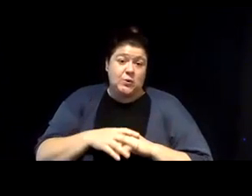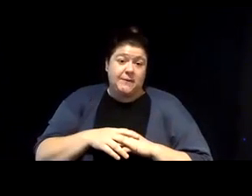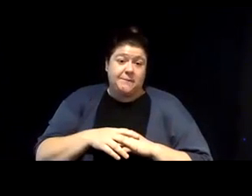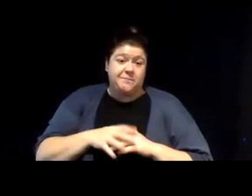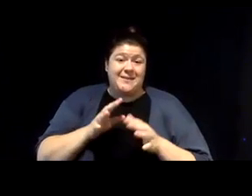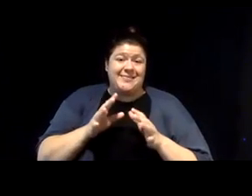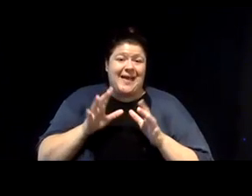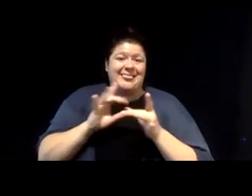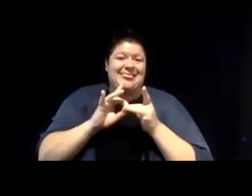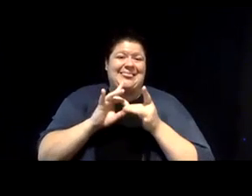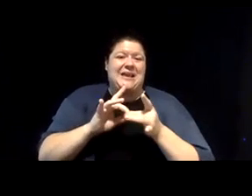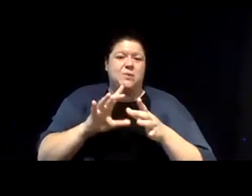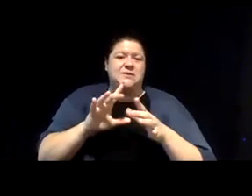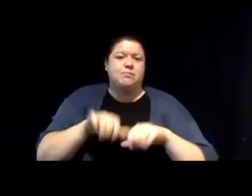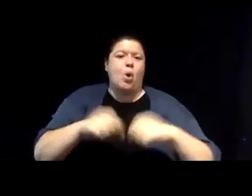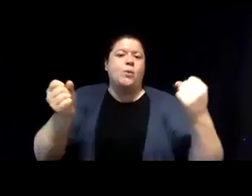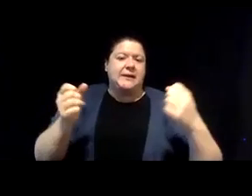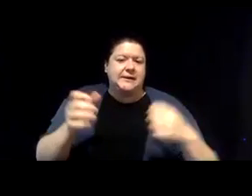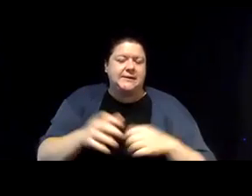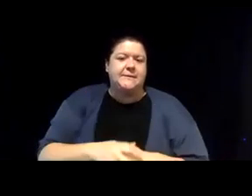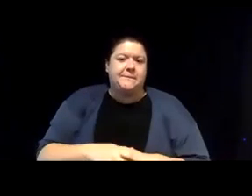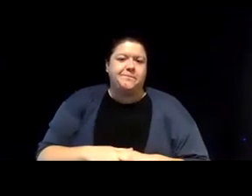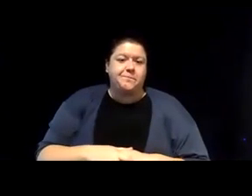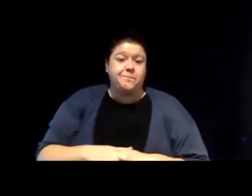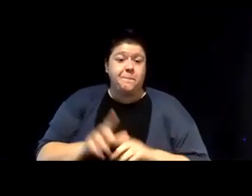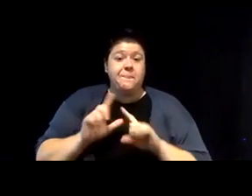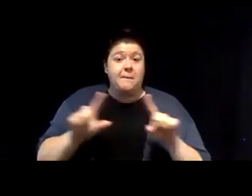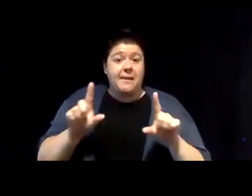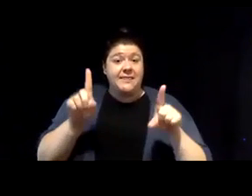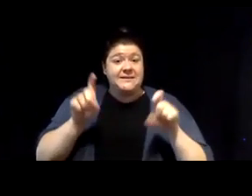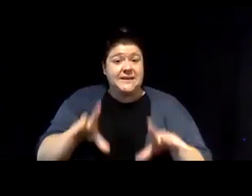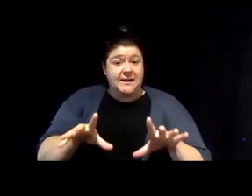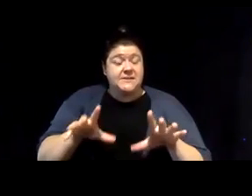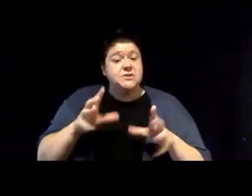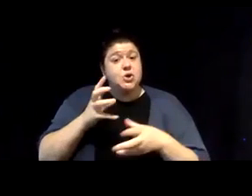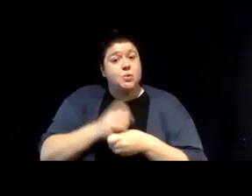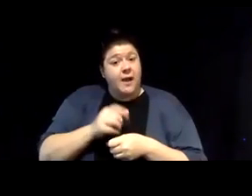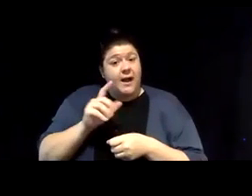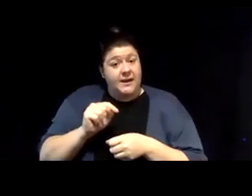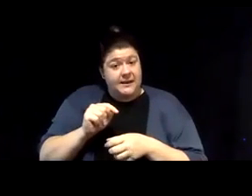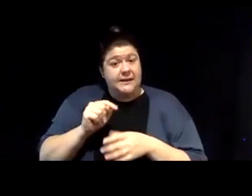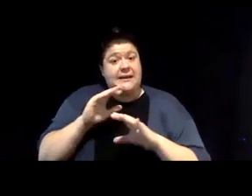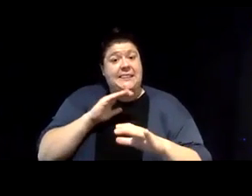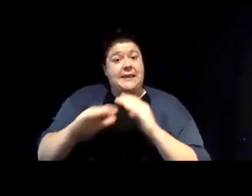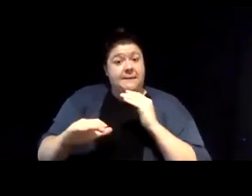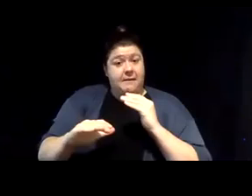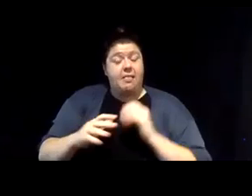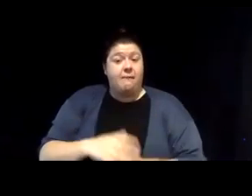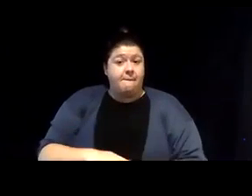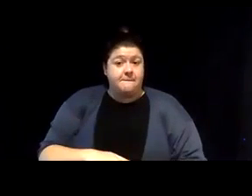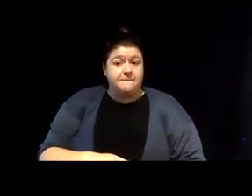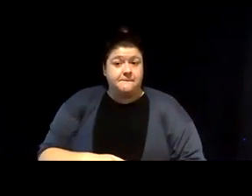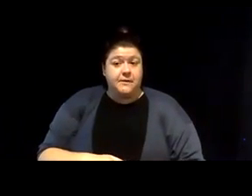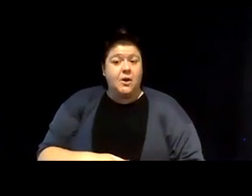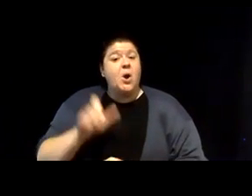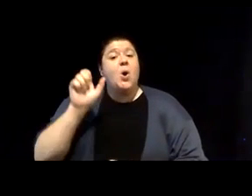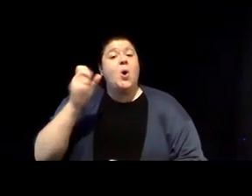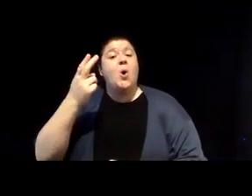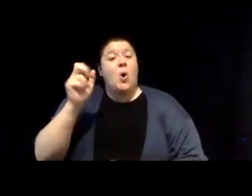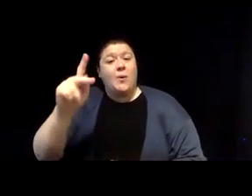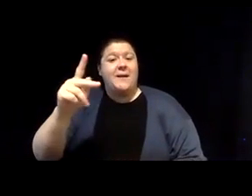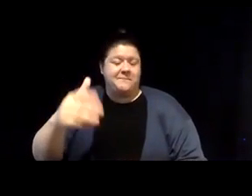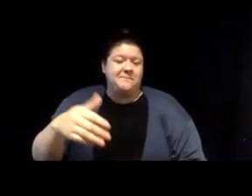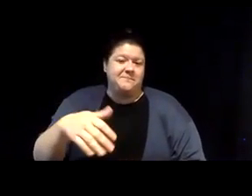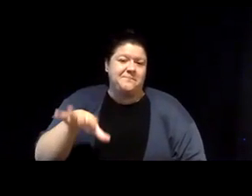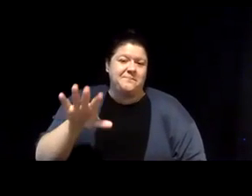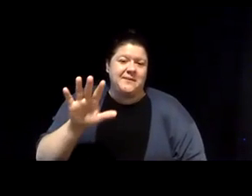broken in there. But it was that test, you did receive an email with the test on there. Okay,